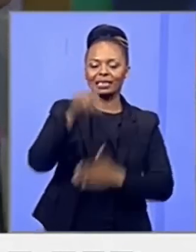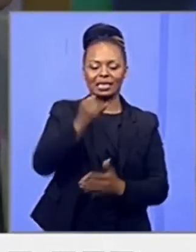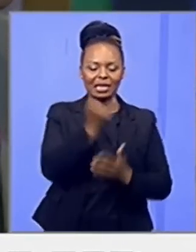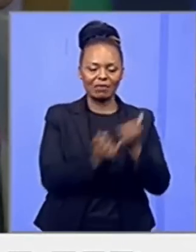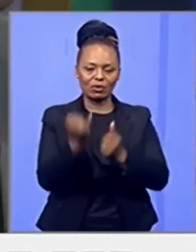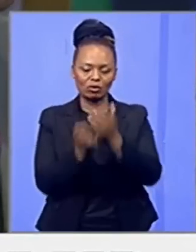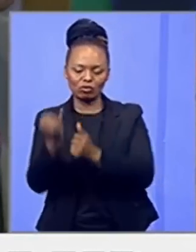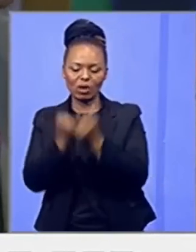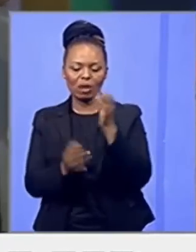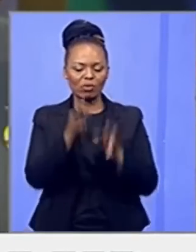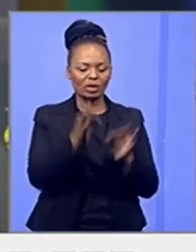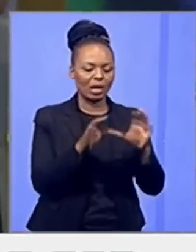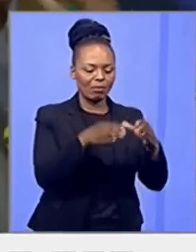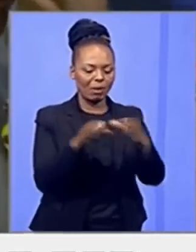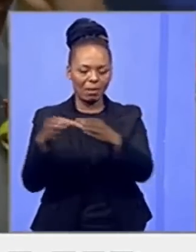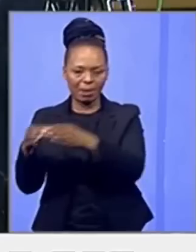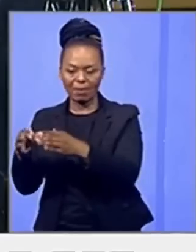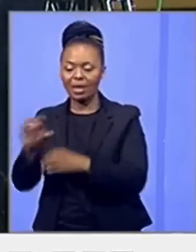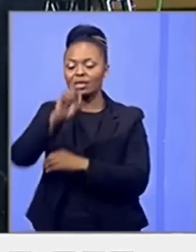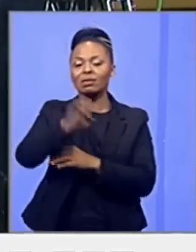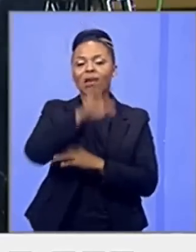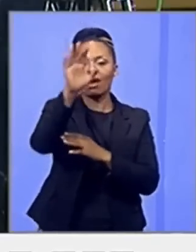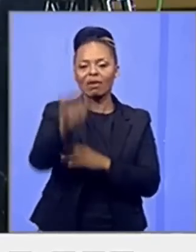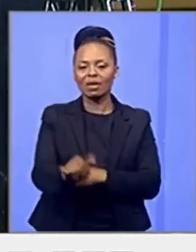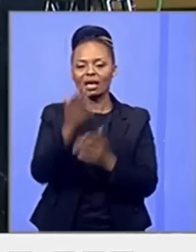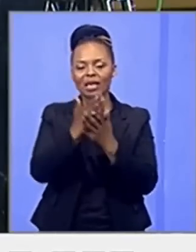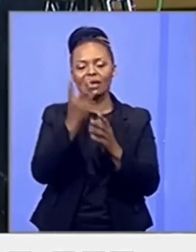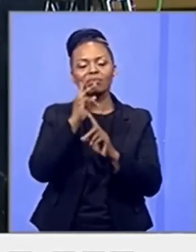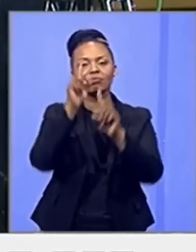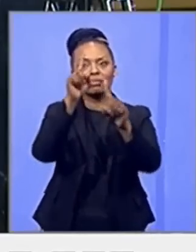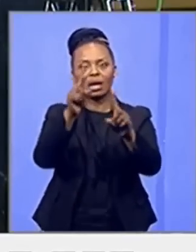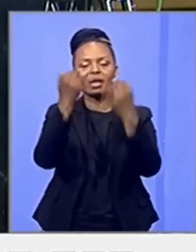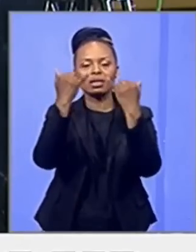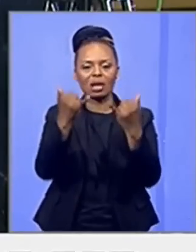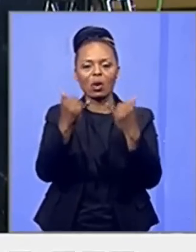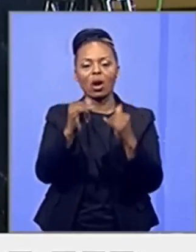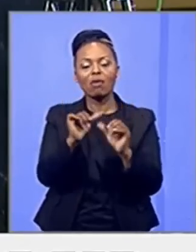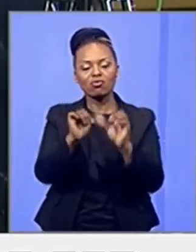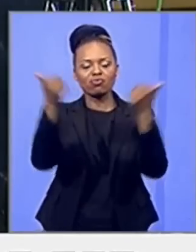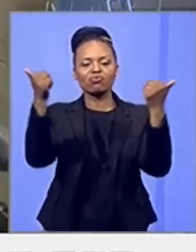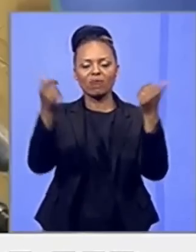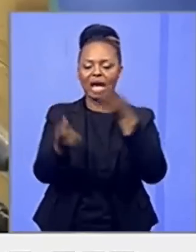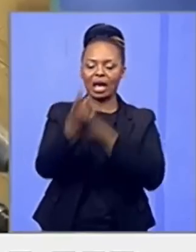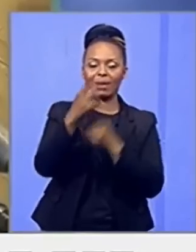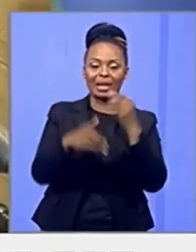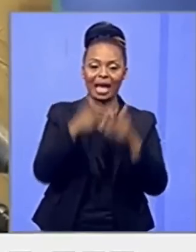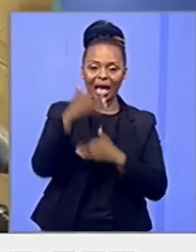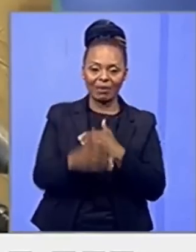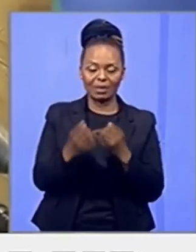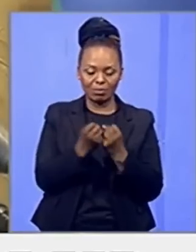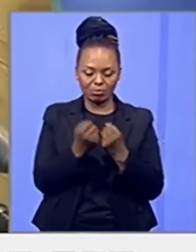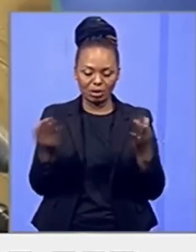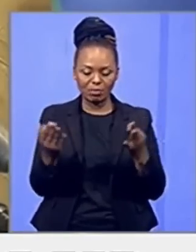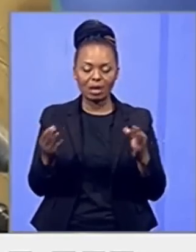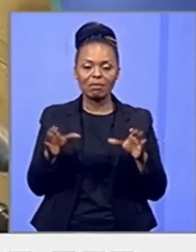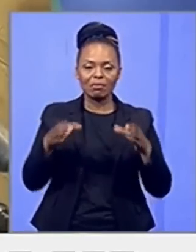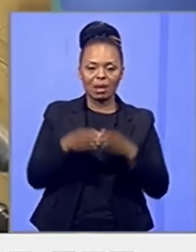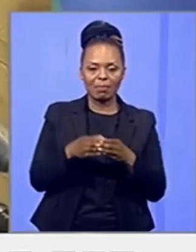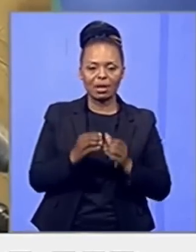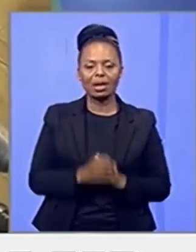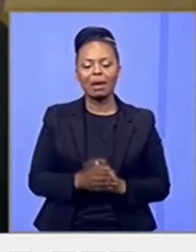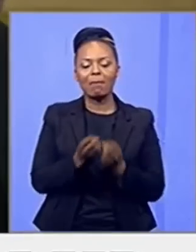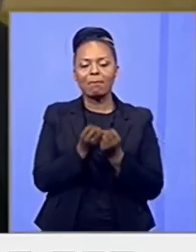parties, South Africans will see that they are greater than the sum of their parts. The name of this agreement is the